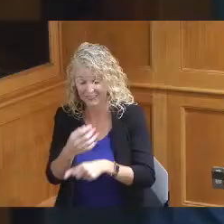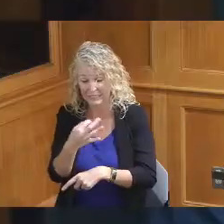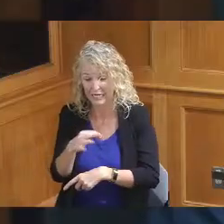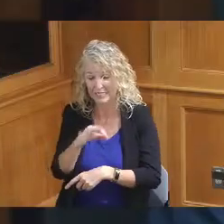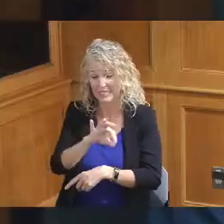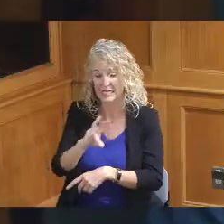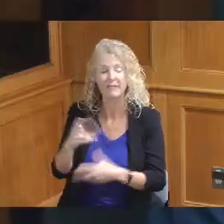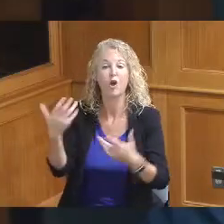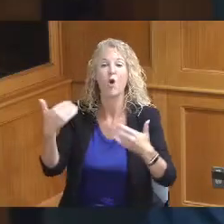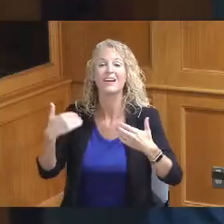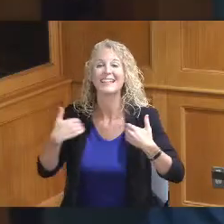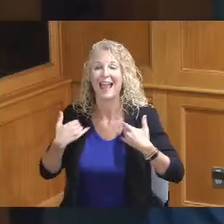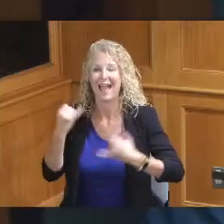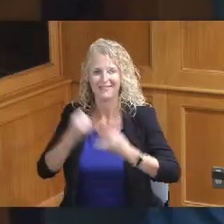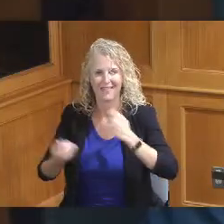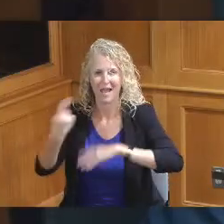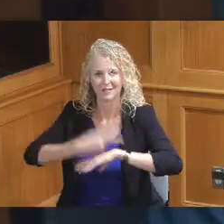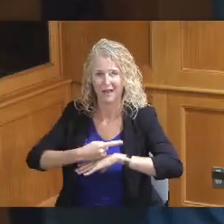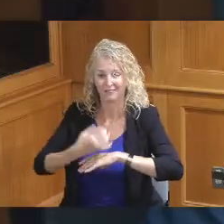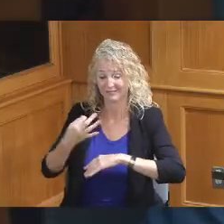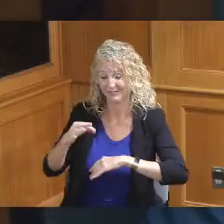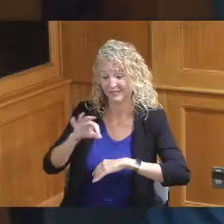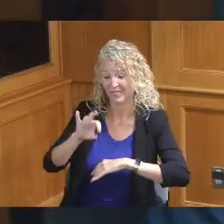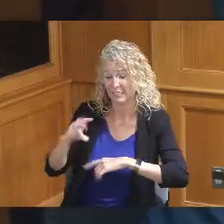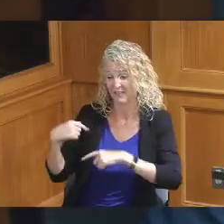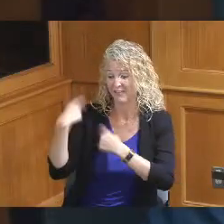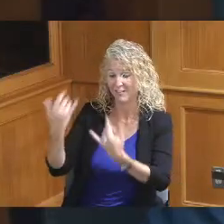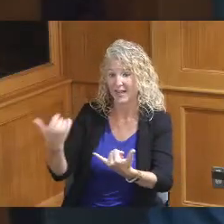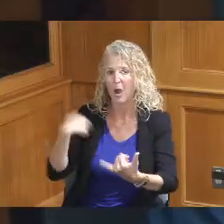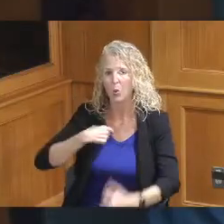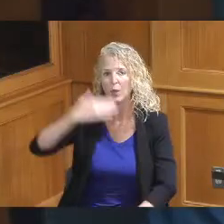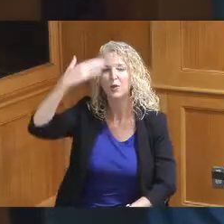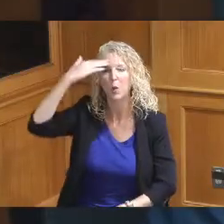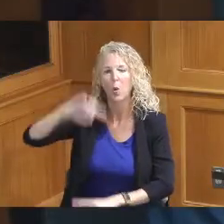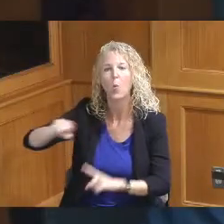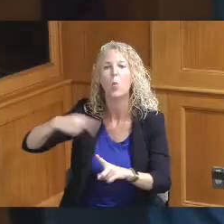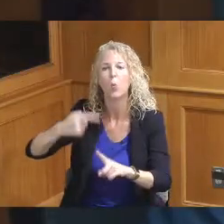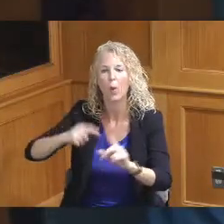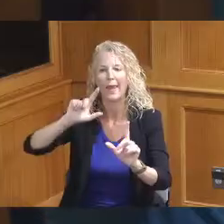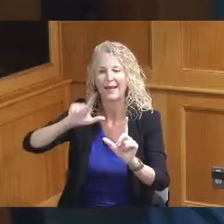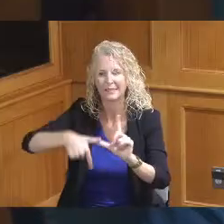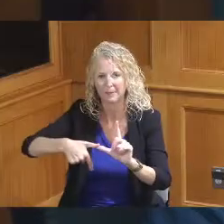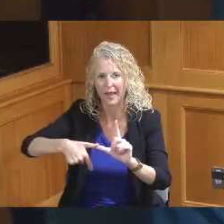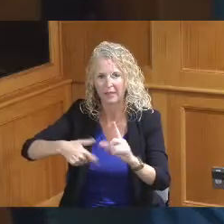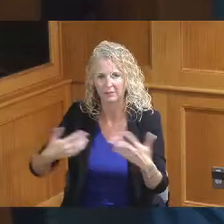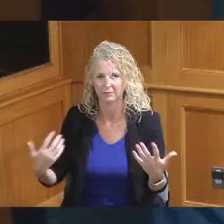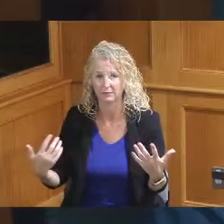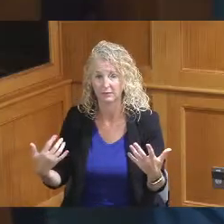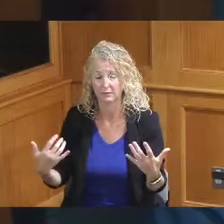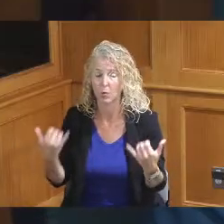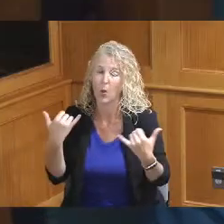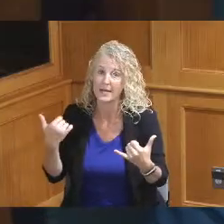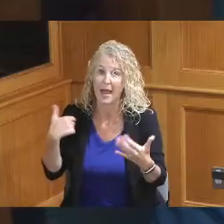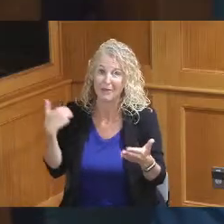deadline. So we knew the deadline since 1997. This ain't just, oh man, the deadline, I don't know how we run out of time.